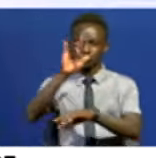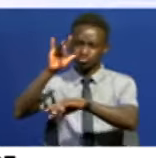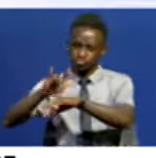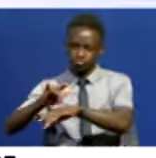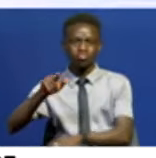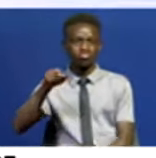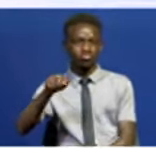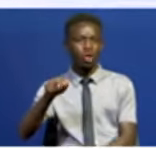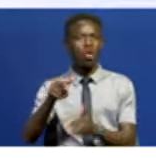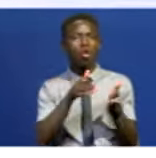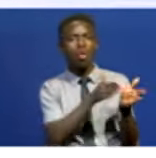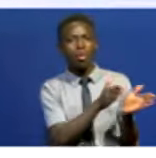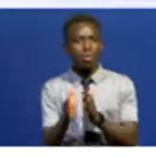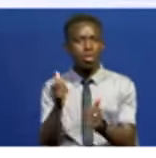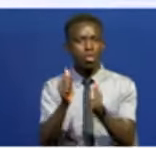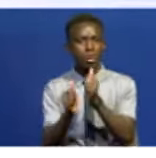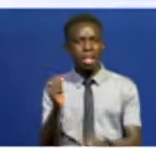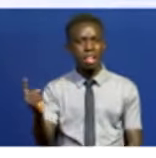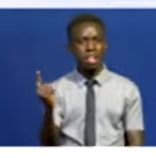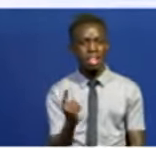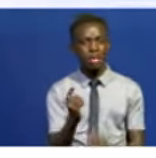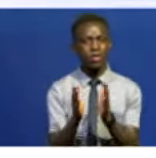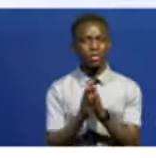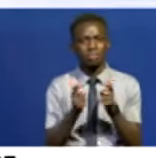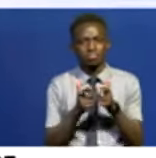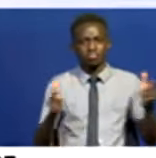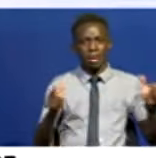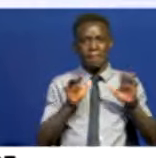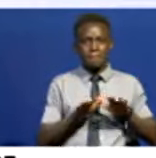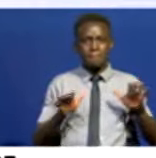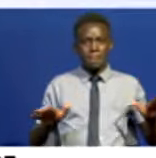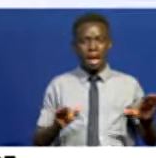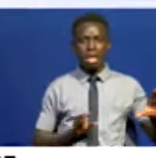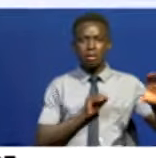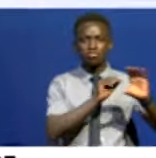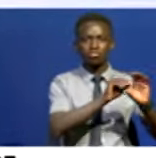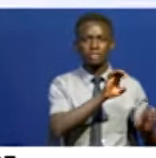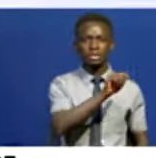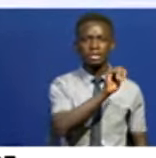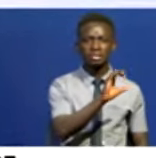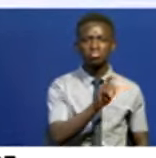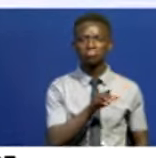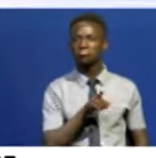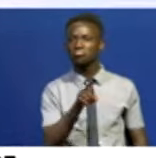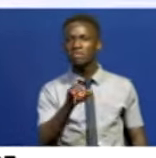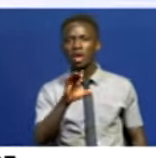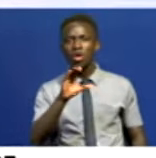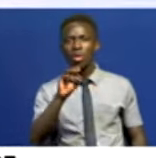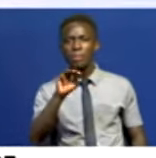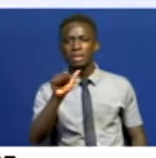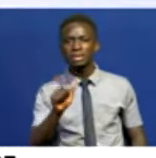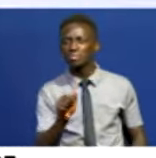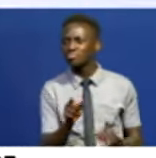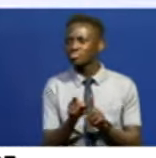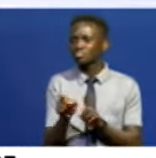the expanded market into EAC, into COMESA, tripartite